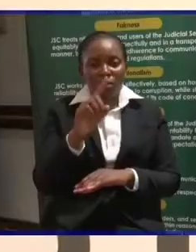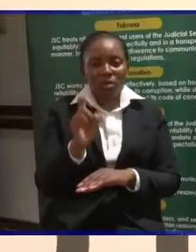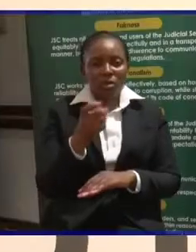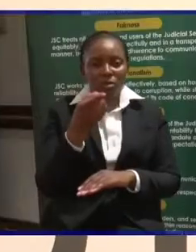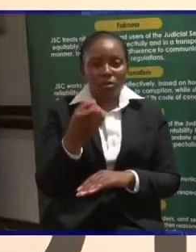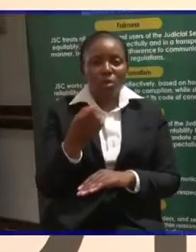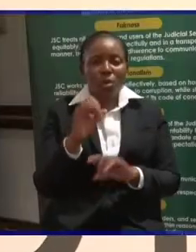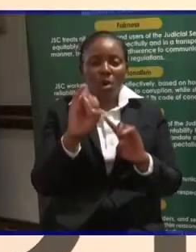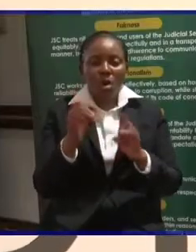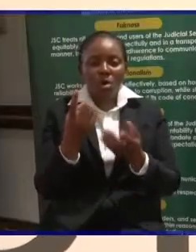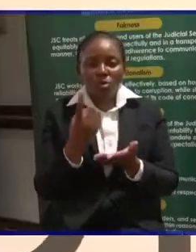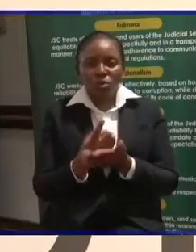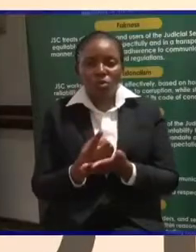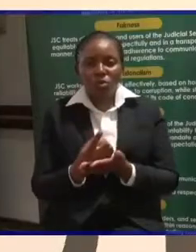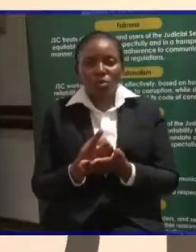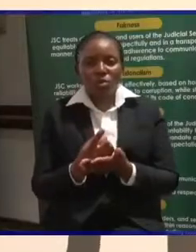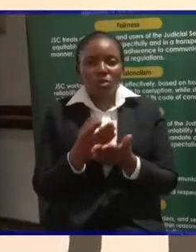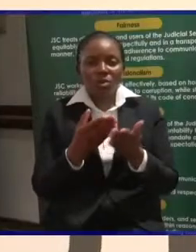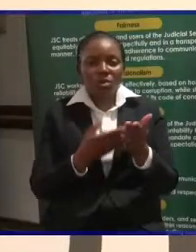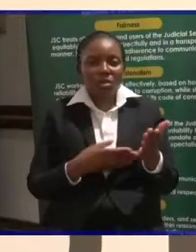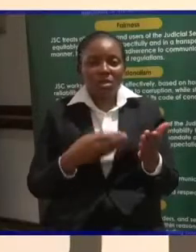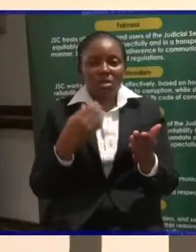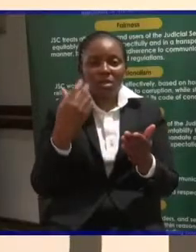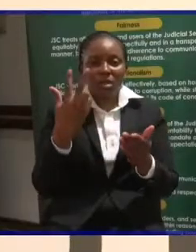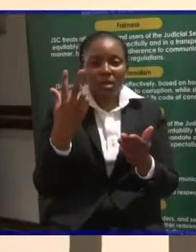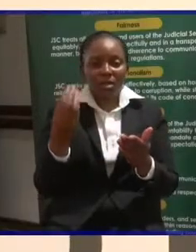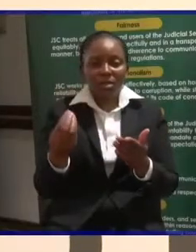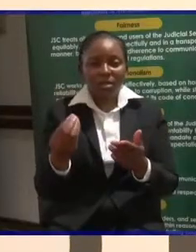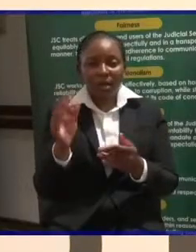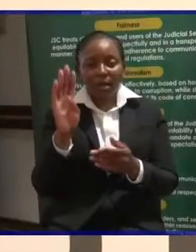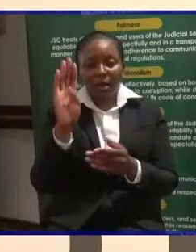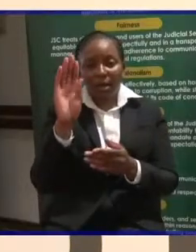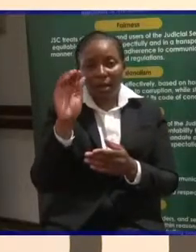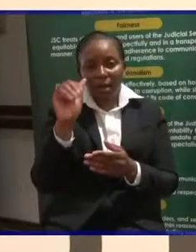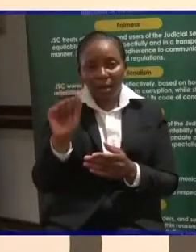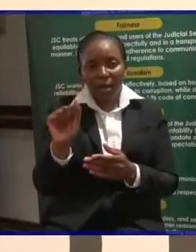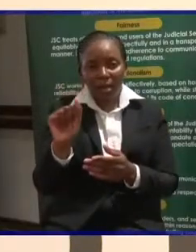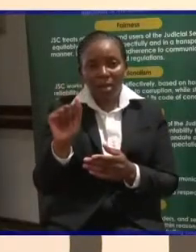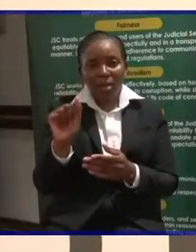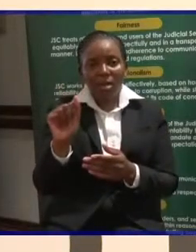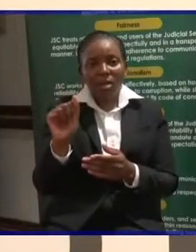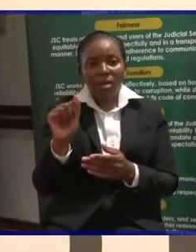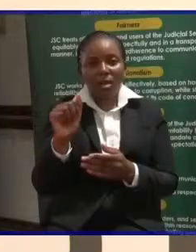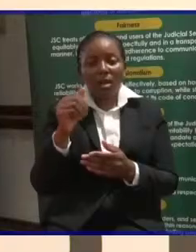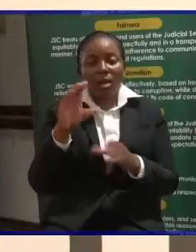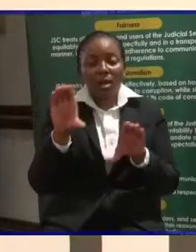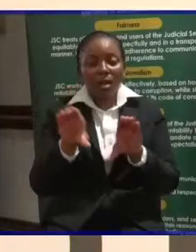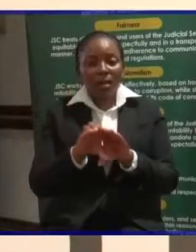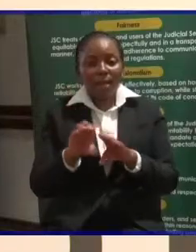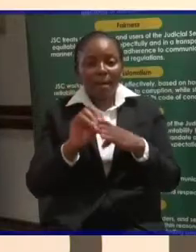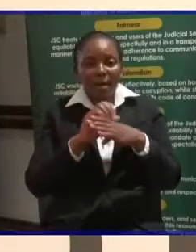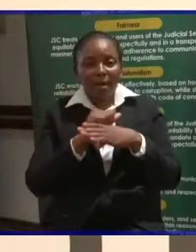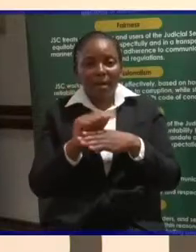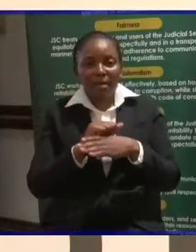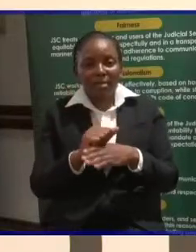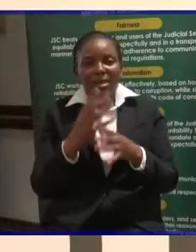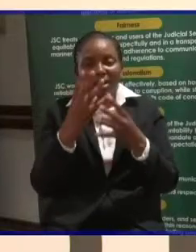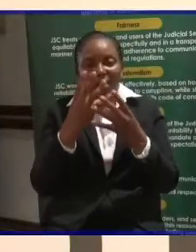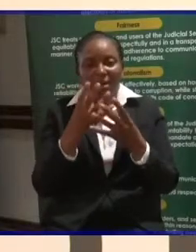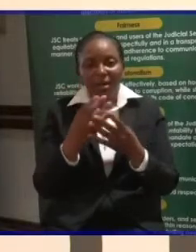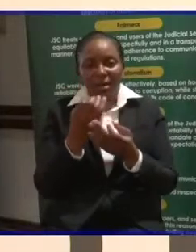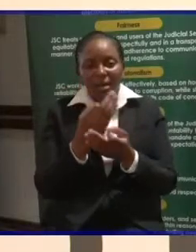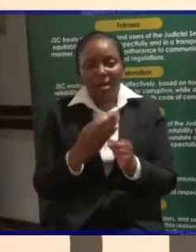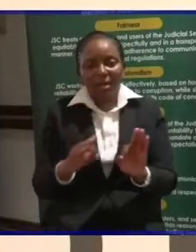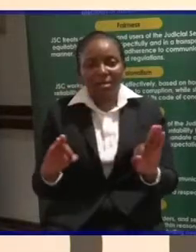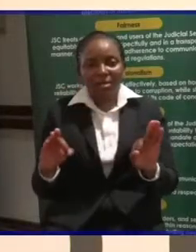How does Section 90, capital letter A of the Labour Act relax strict rules of evidence